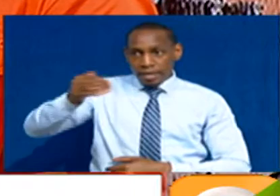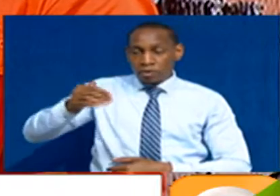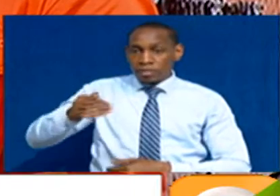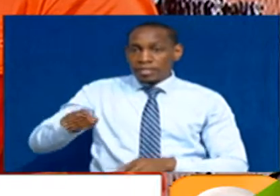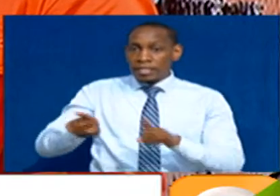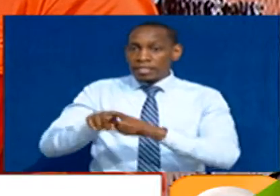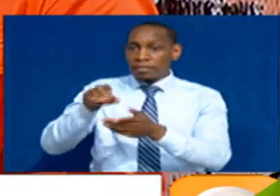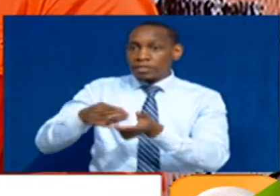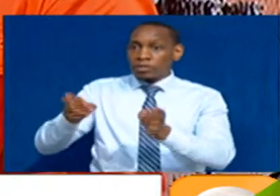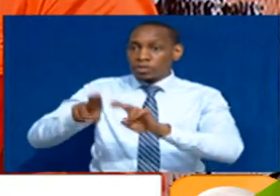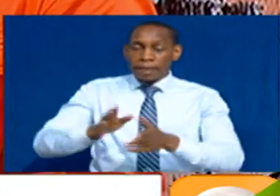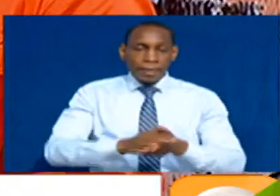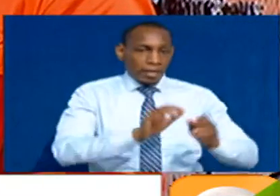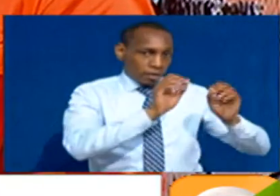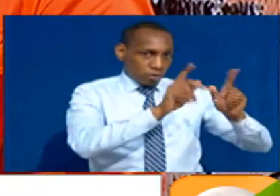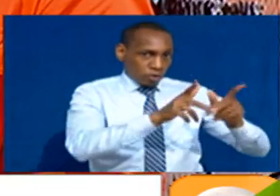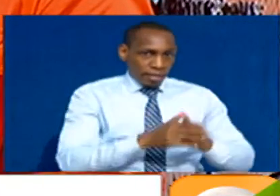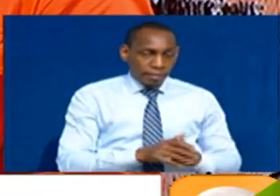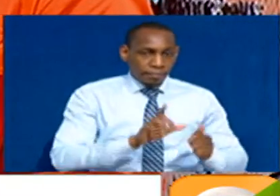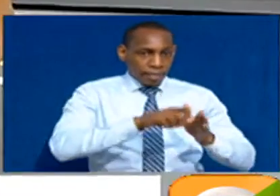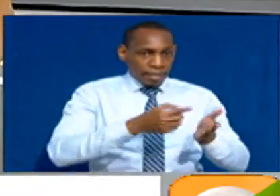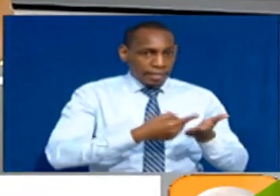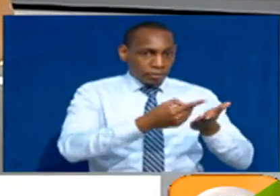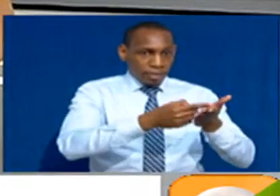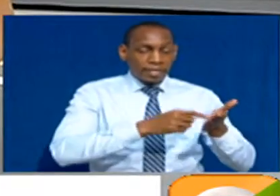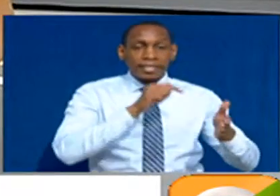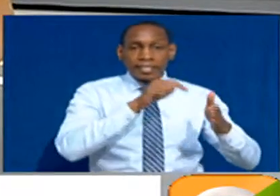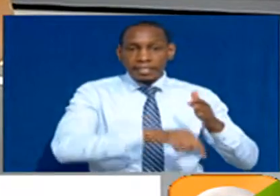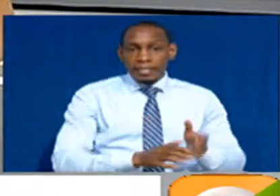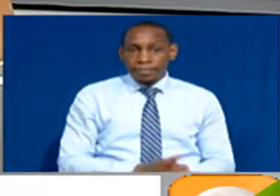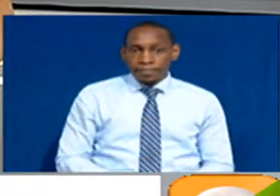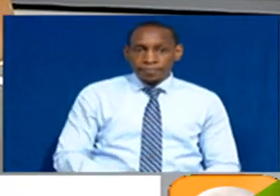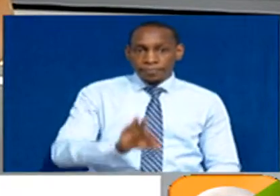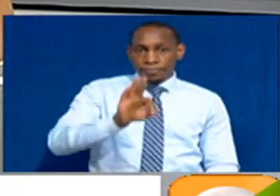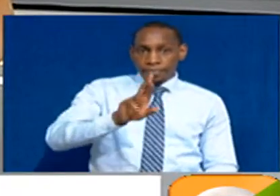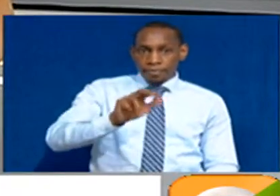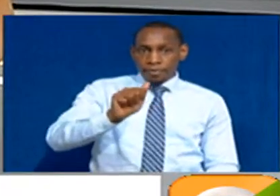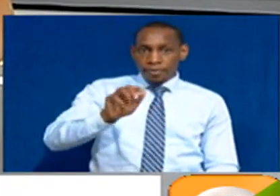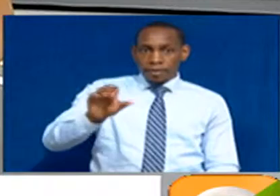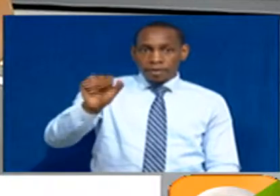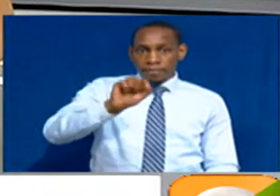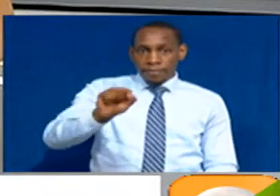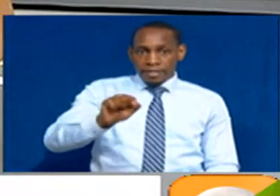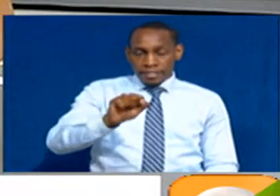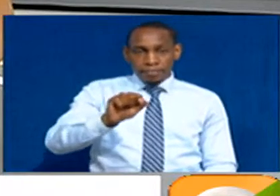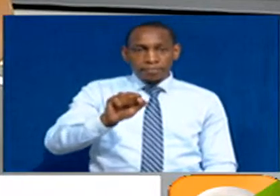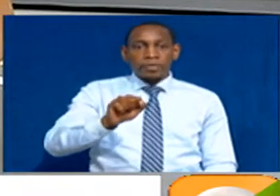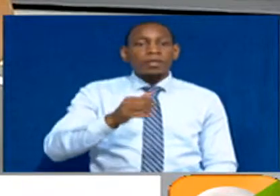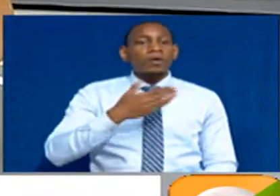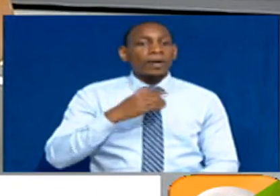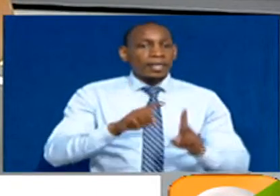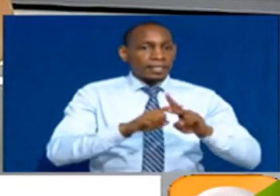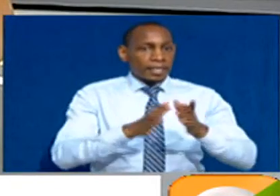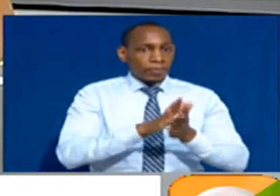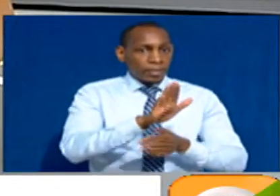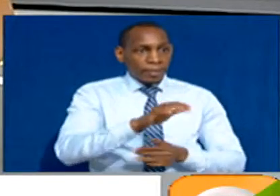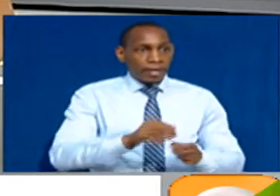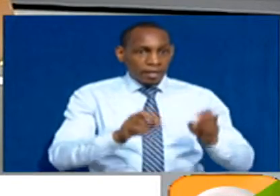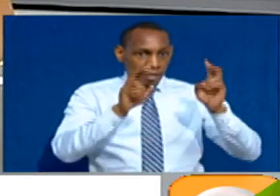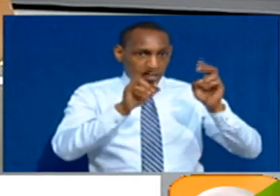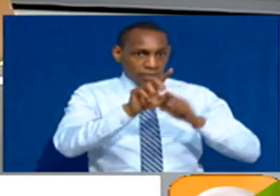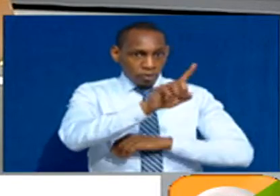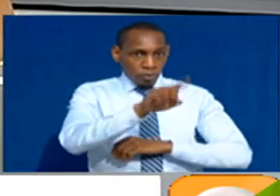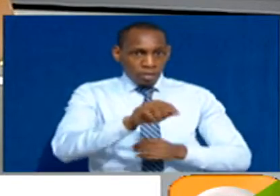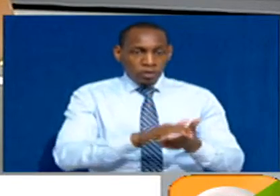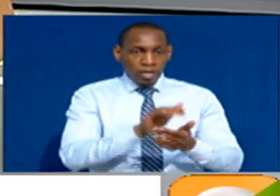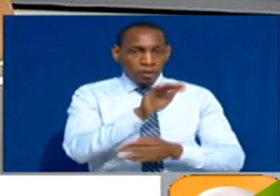that is what is happening. Okay, I'll come back to you for more. Francis, we still have you here, and Sheila, I'll be coming to you shortly. Francis, I want to begin with you on the